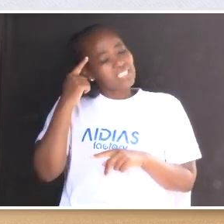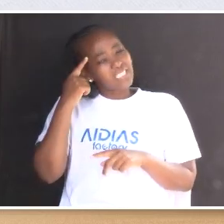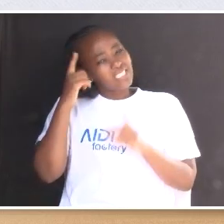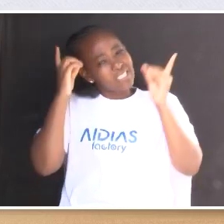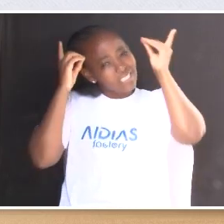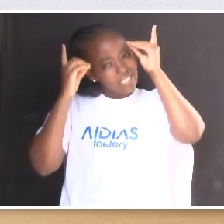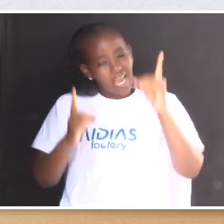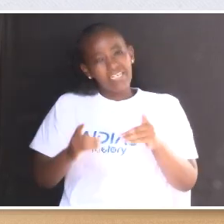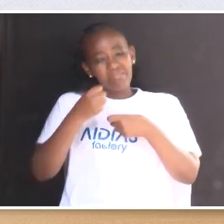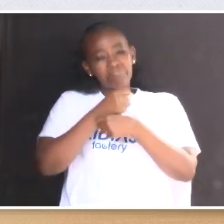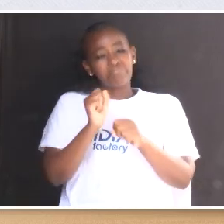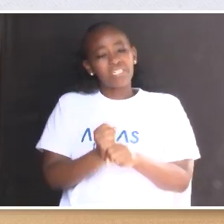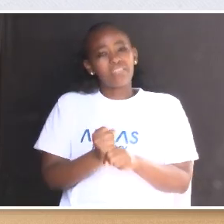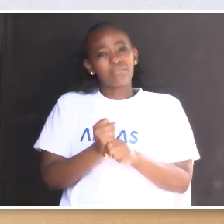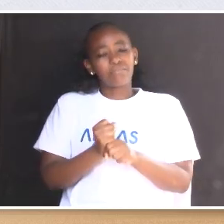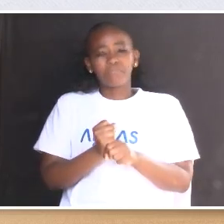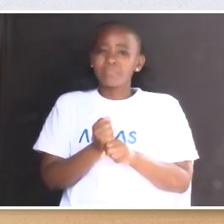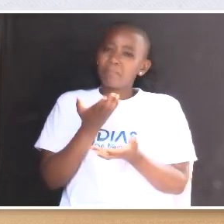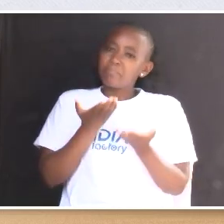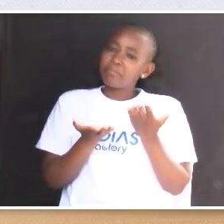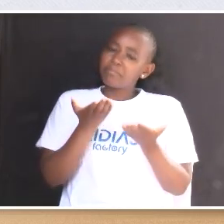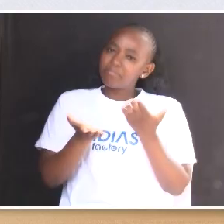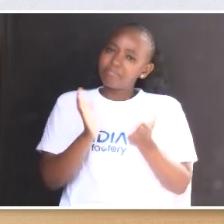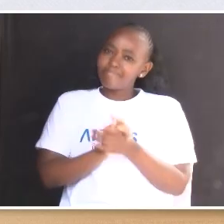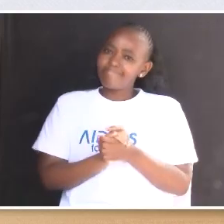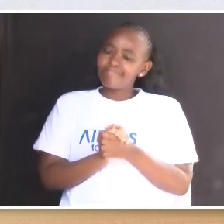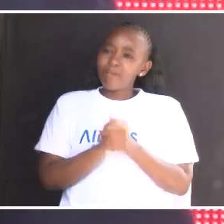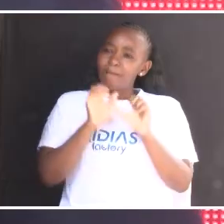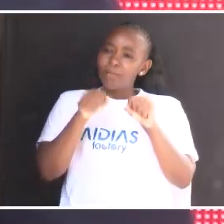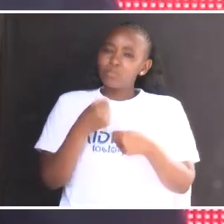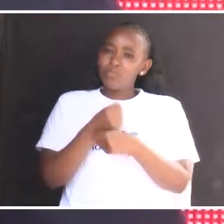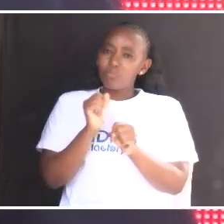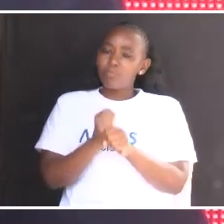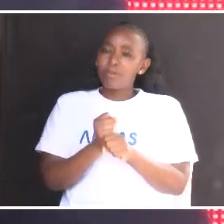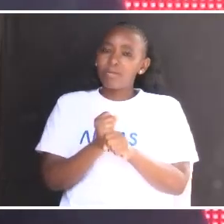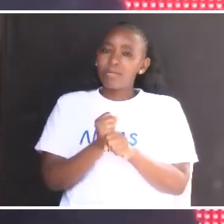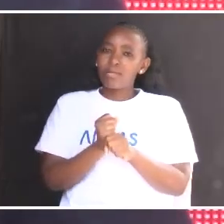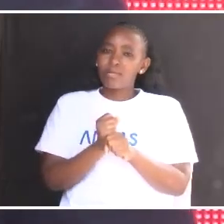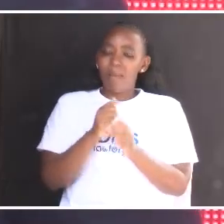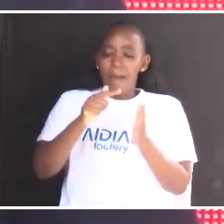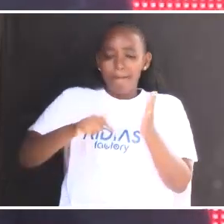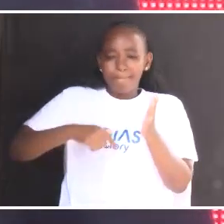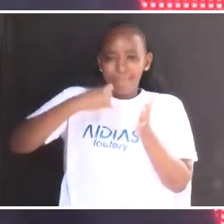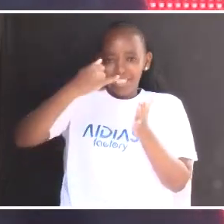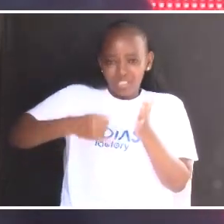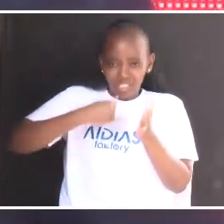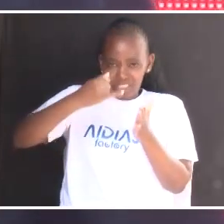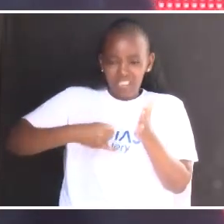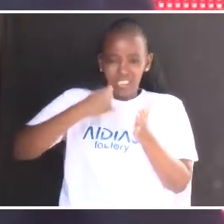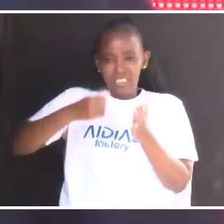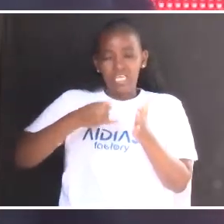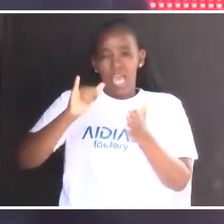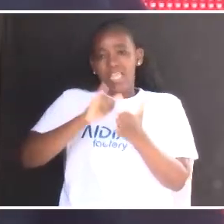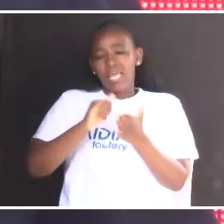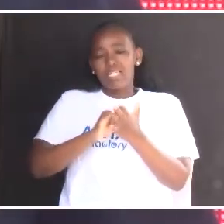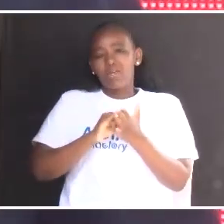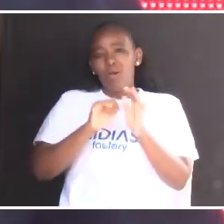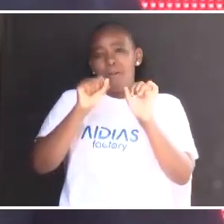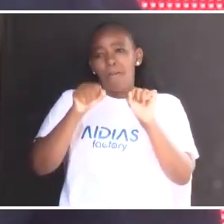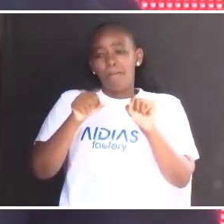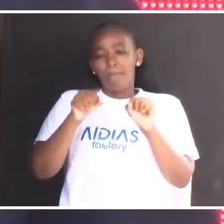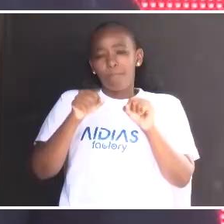naweza tengeneza, ni kama nini sasa? Utaweza tengeneza a machine, for example, yenye itaweza fanya kitu